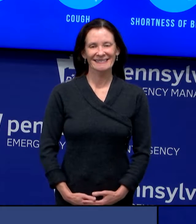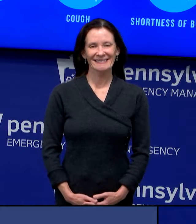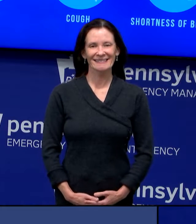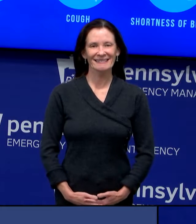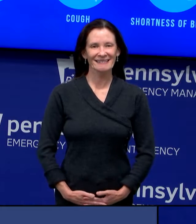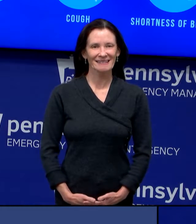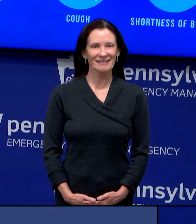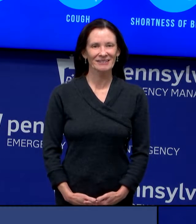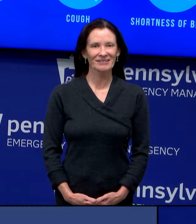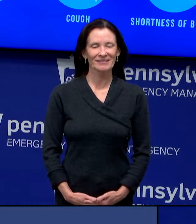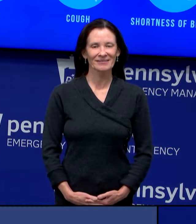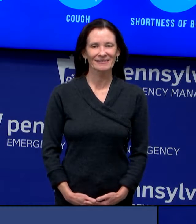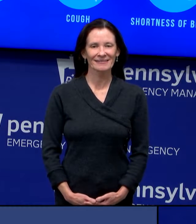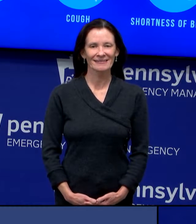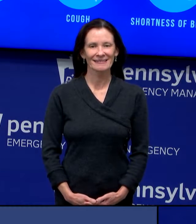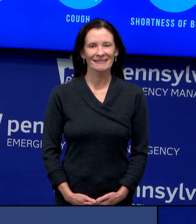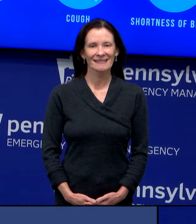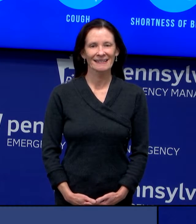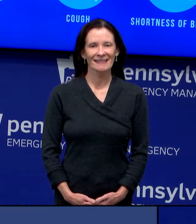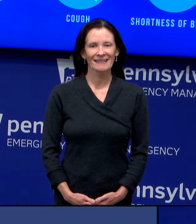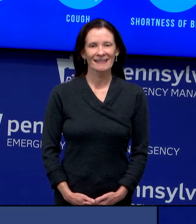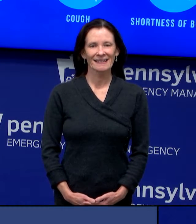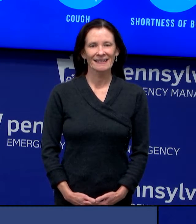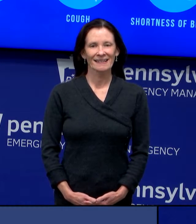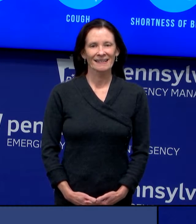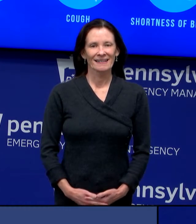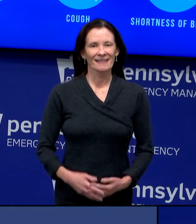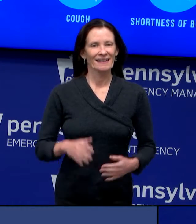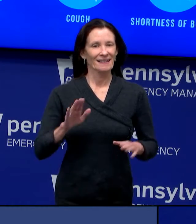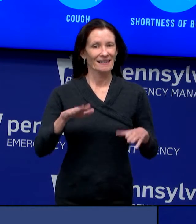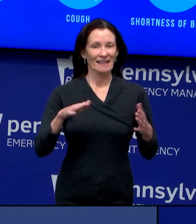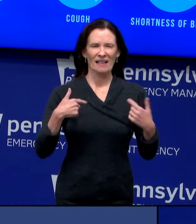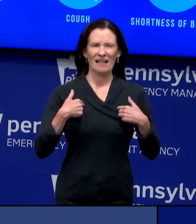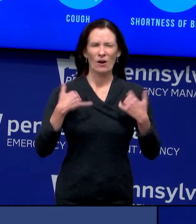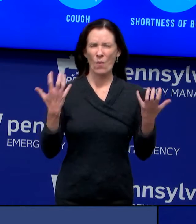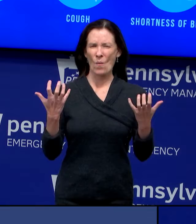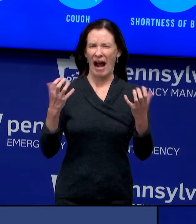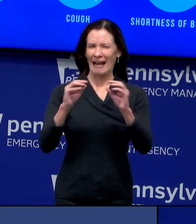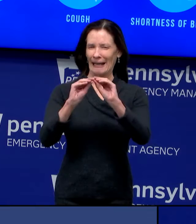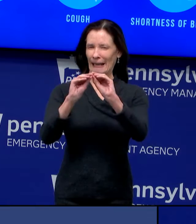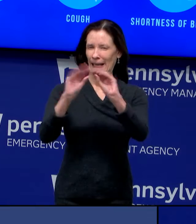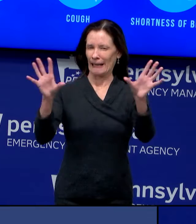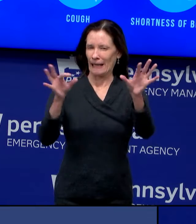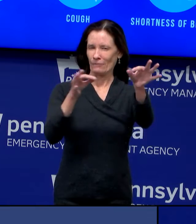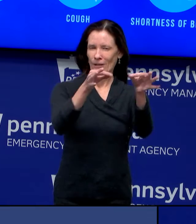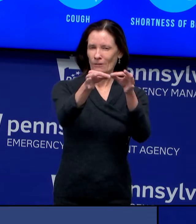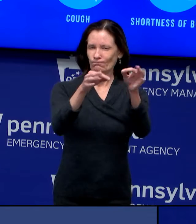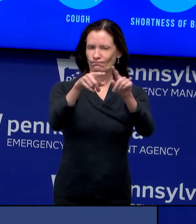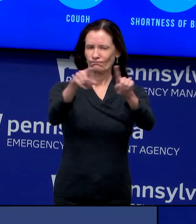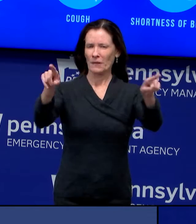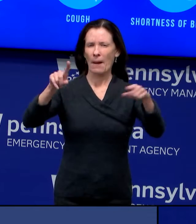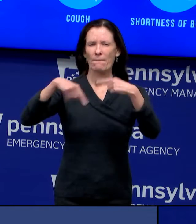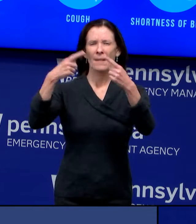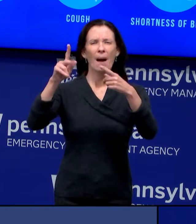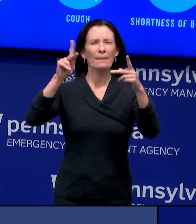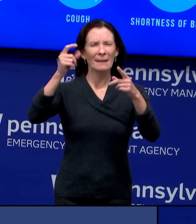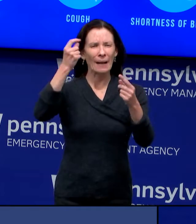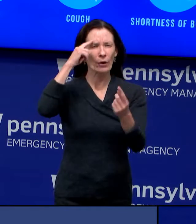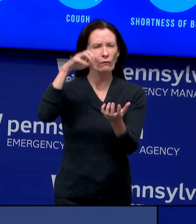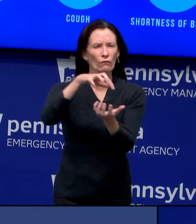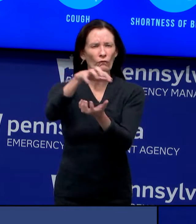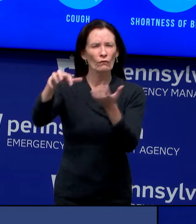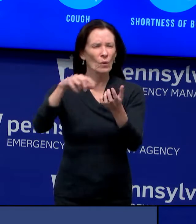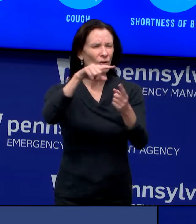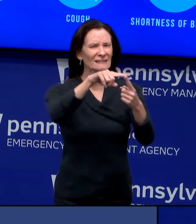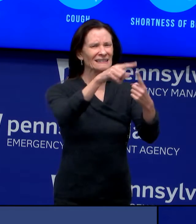In the process of being transparent about the number of cases and deaths, earlier this week, we started